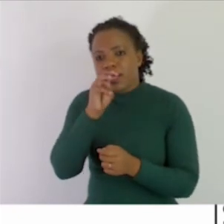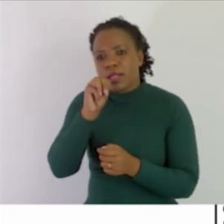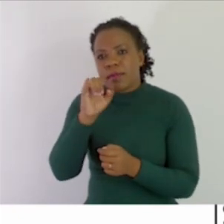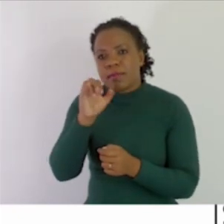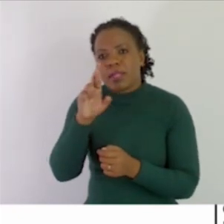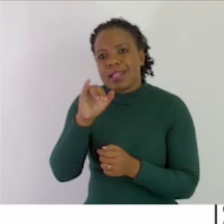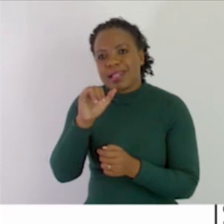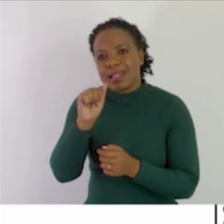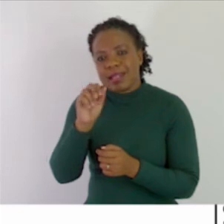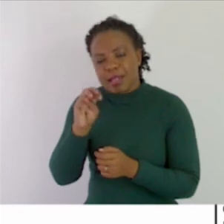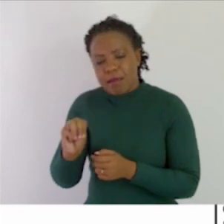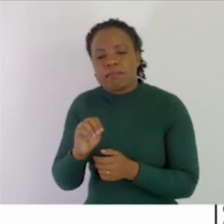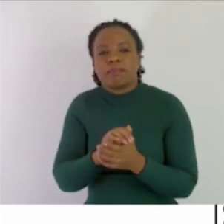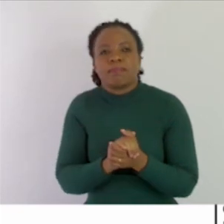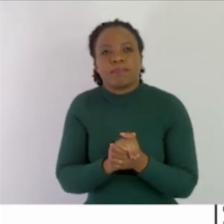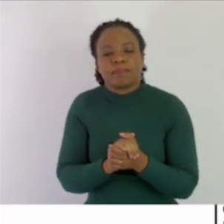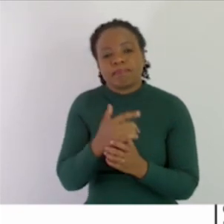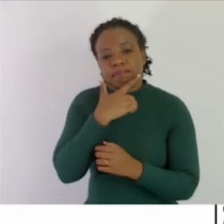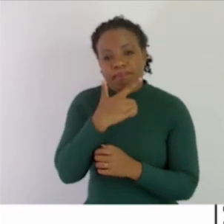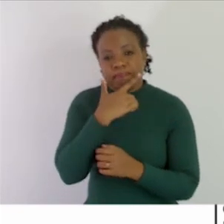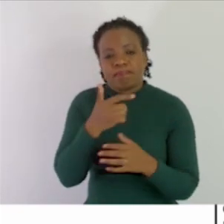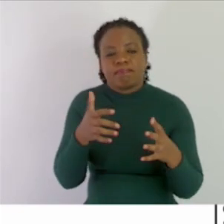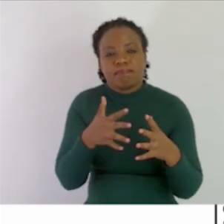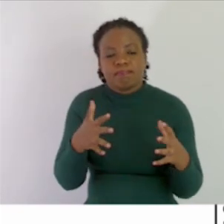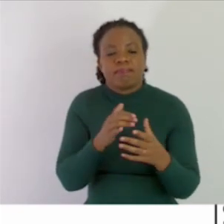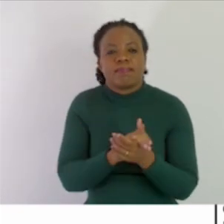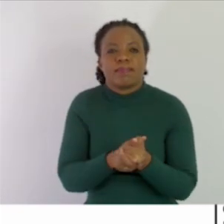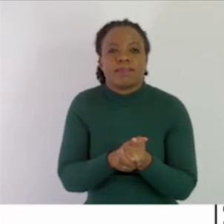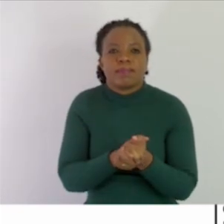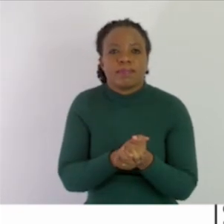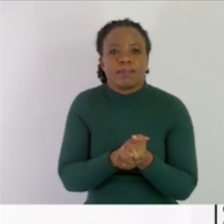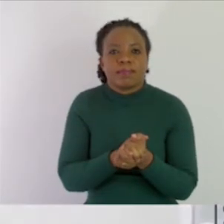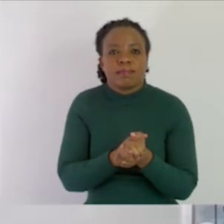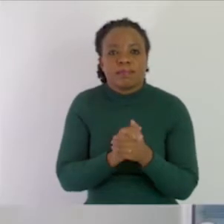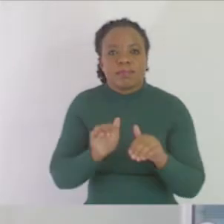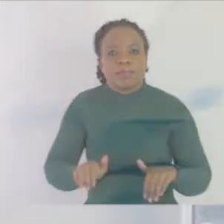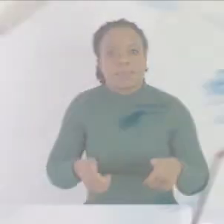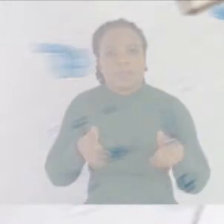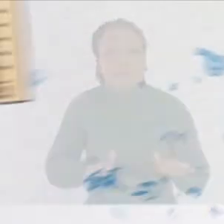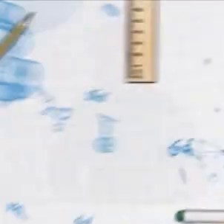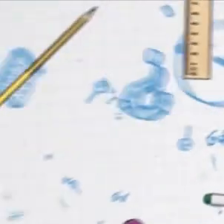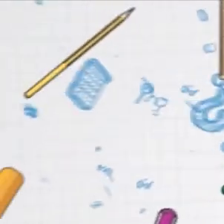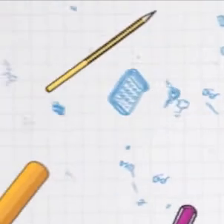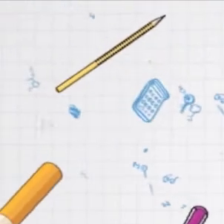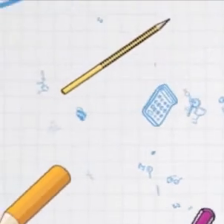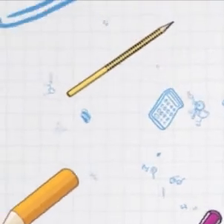look for the answers. Thank you so very much, boys and girls.